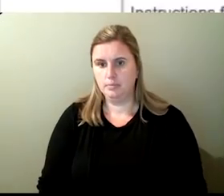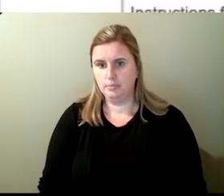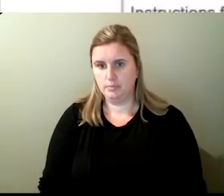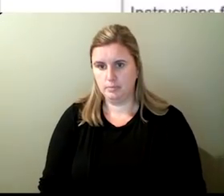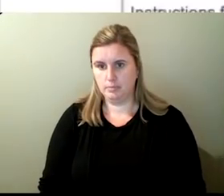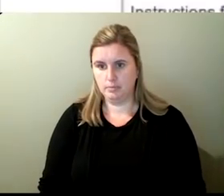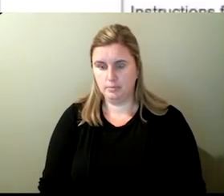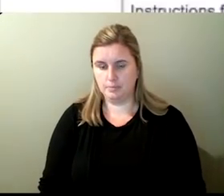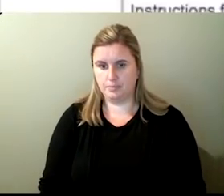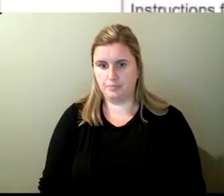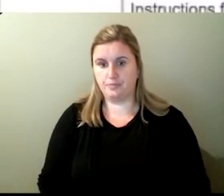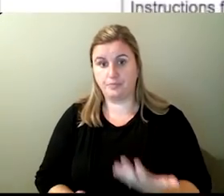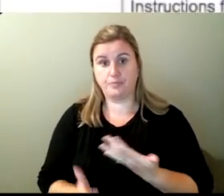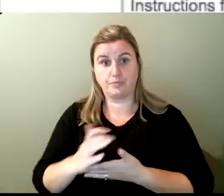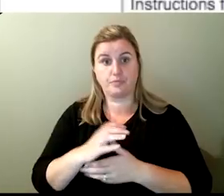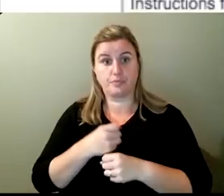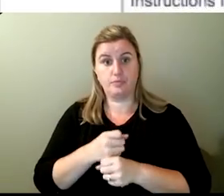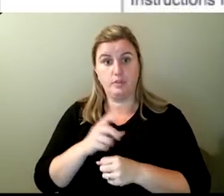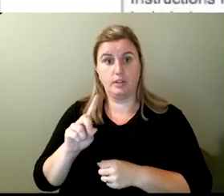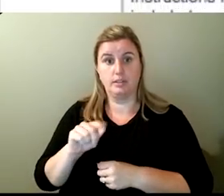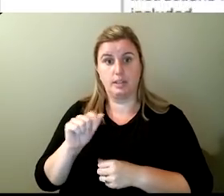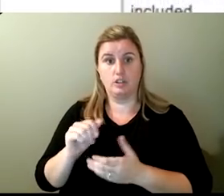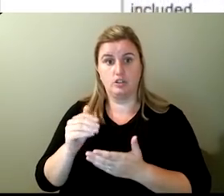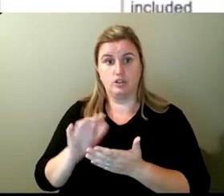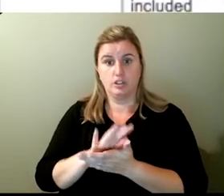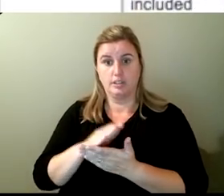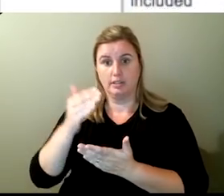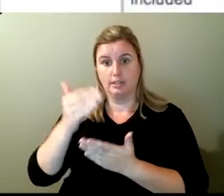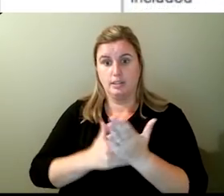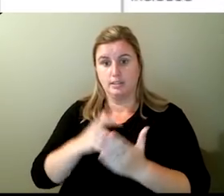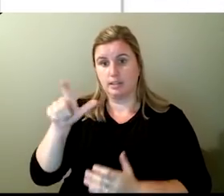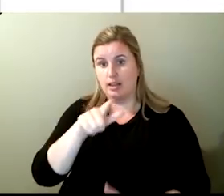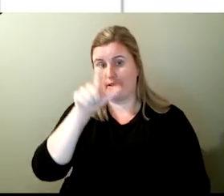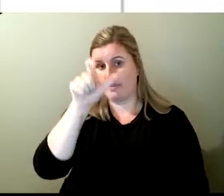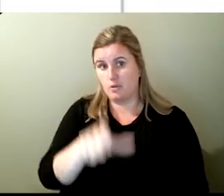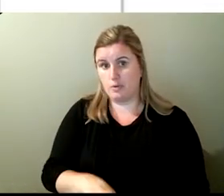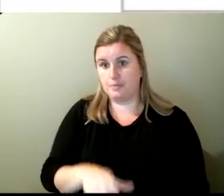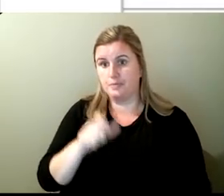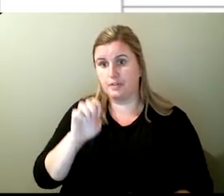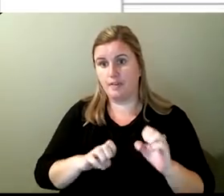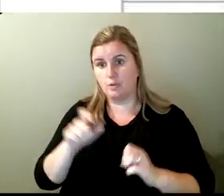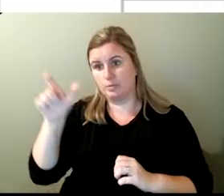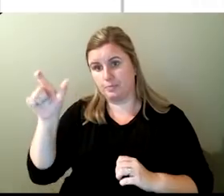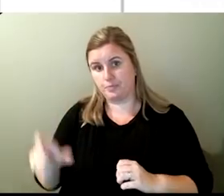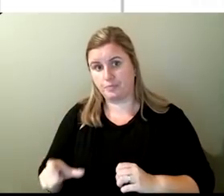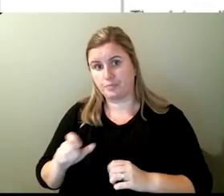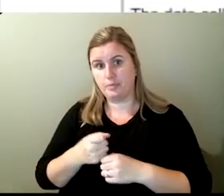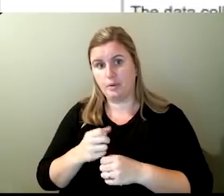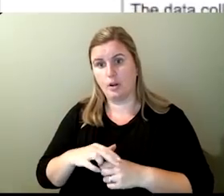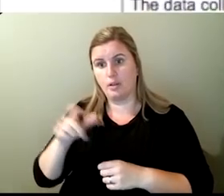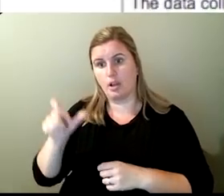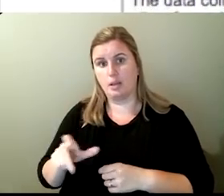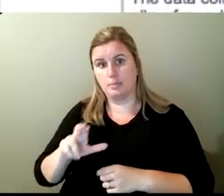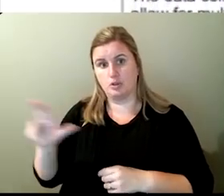The criteria for creating a data sheet are listed down the left column, and the evaluation markings are made in the columns to the